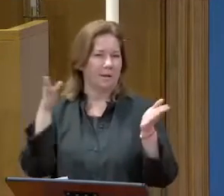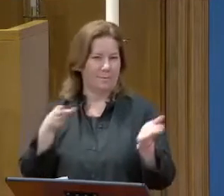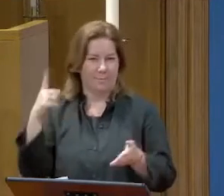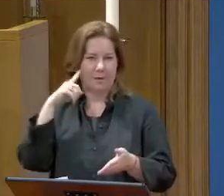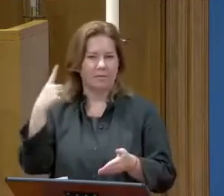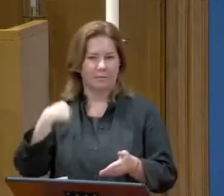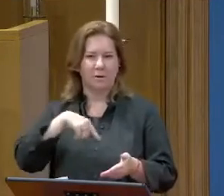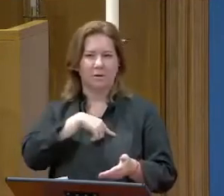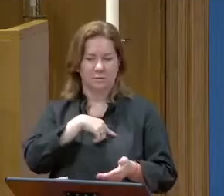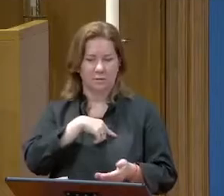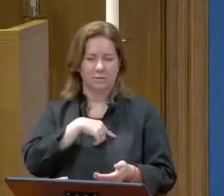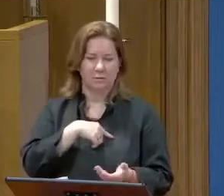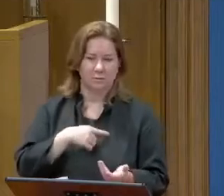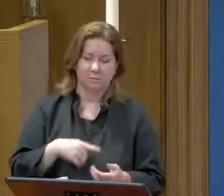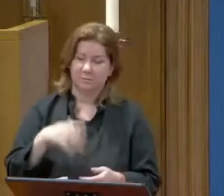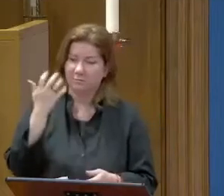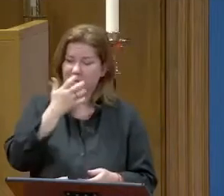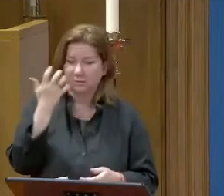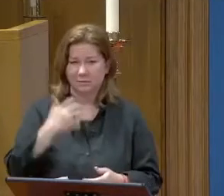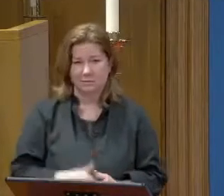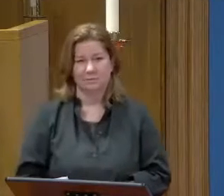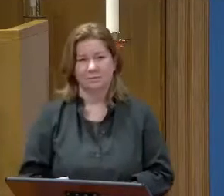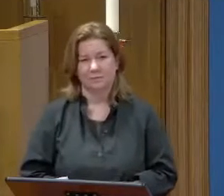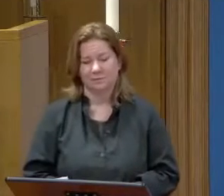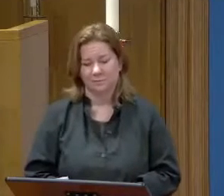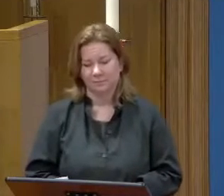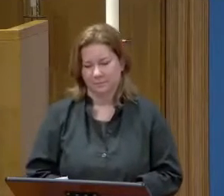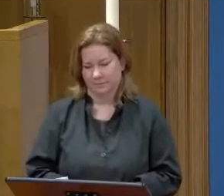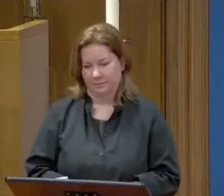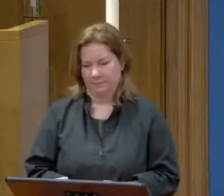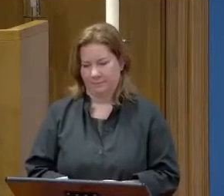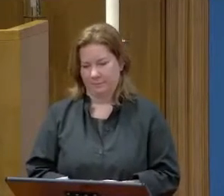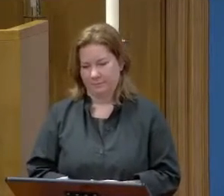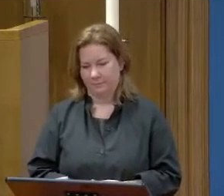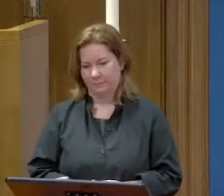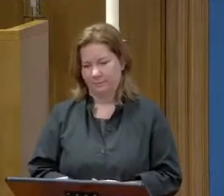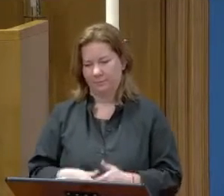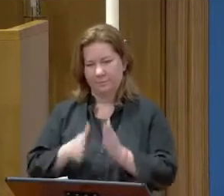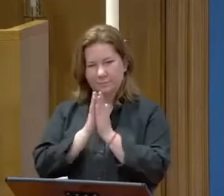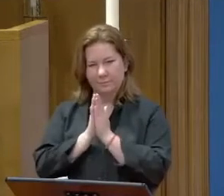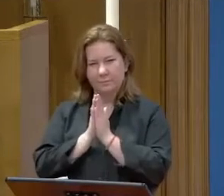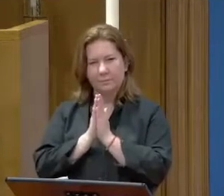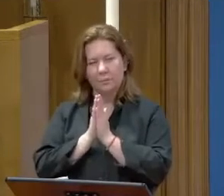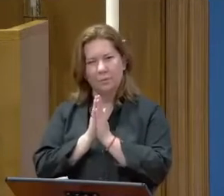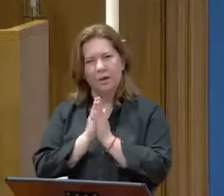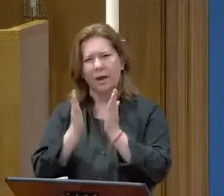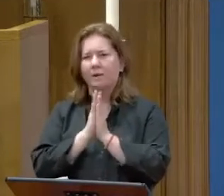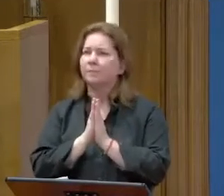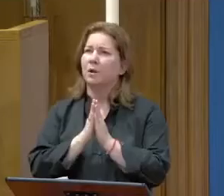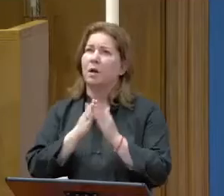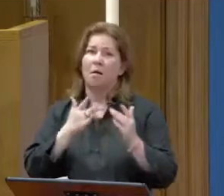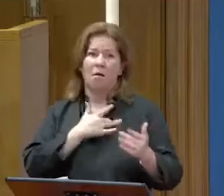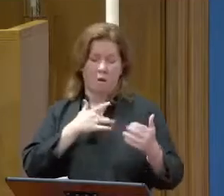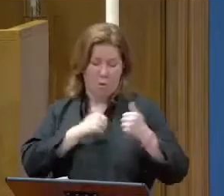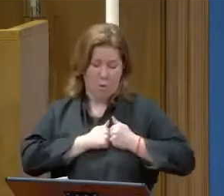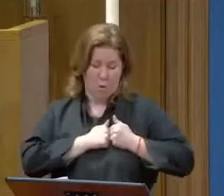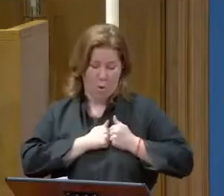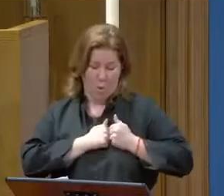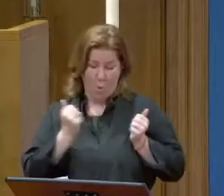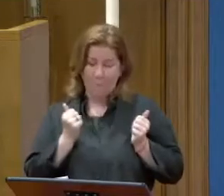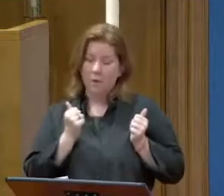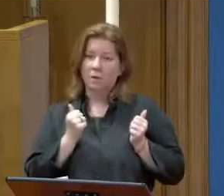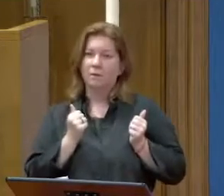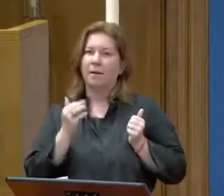us. That's amazing. The prayer asks that God open our hearts and pour into them a love